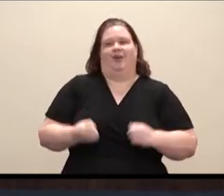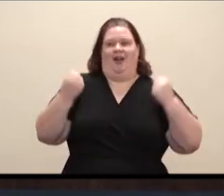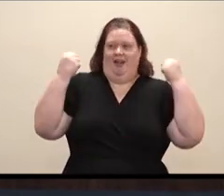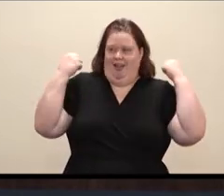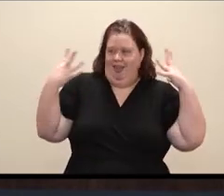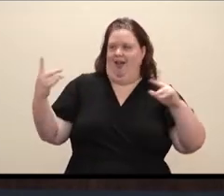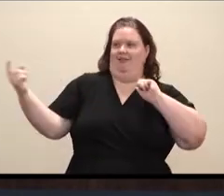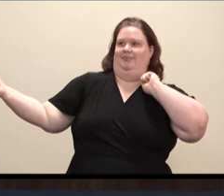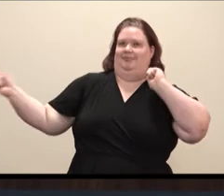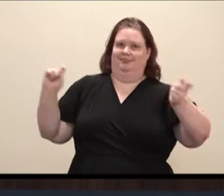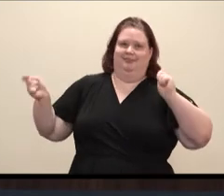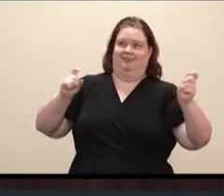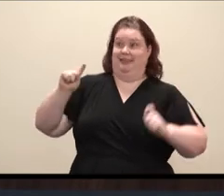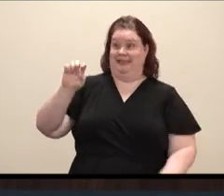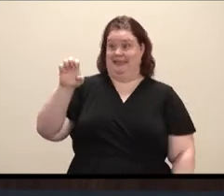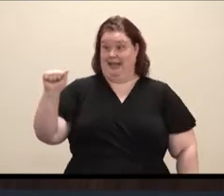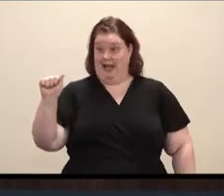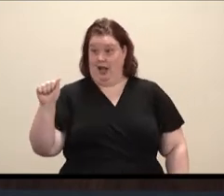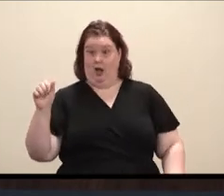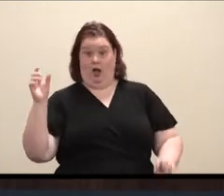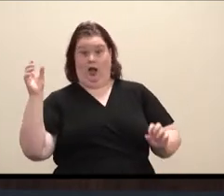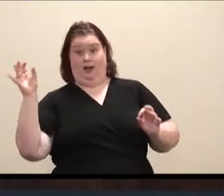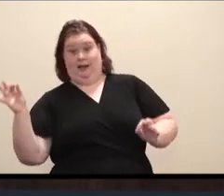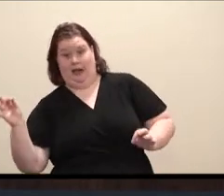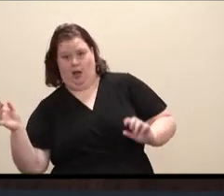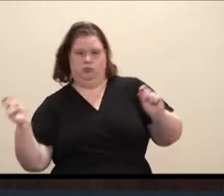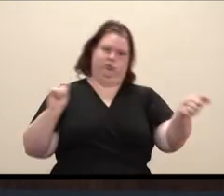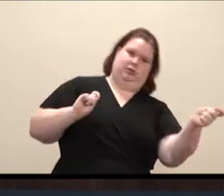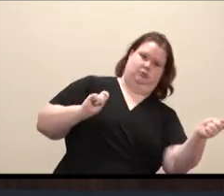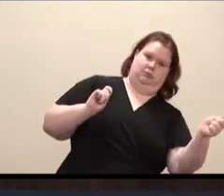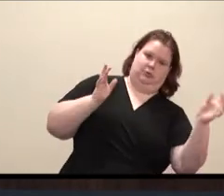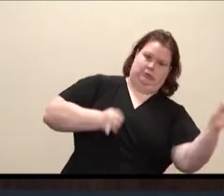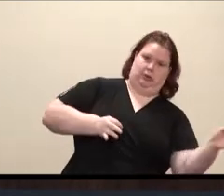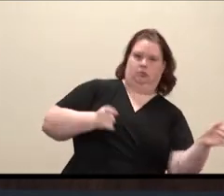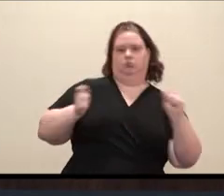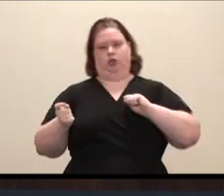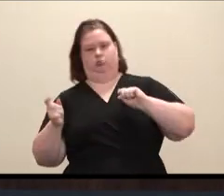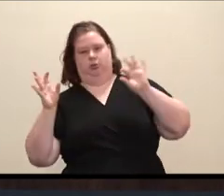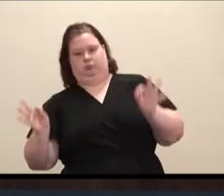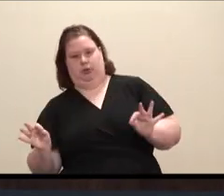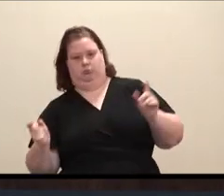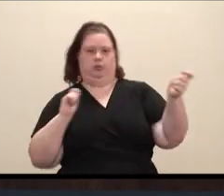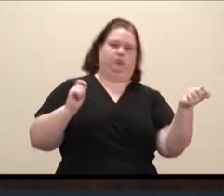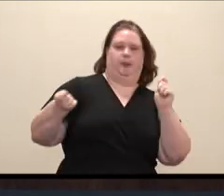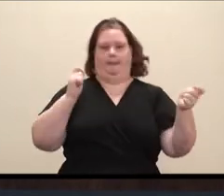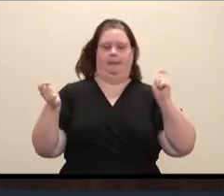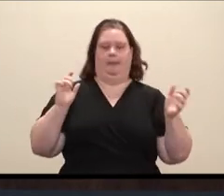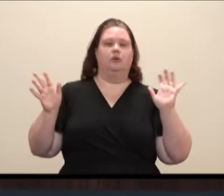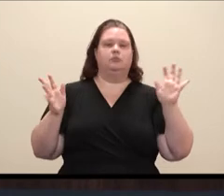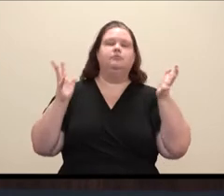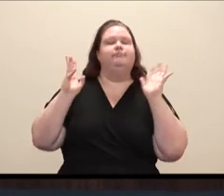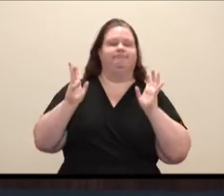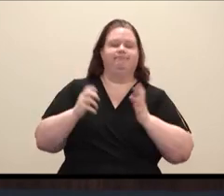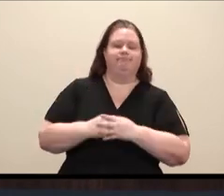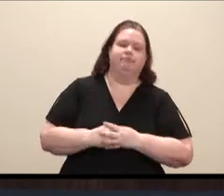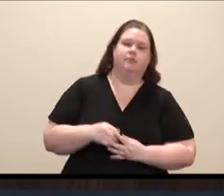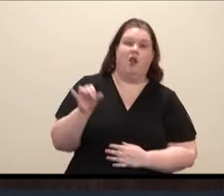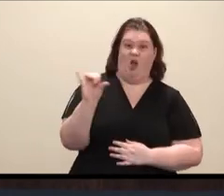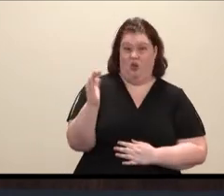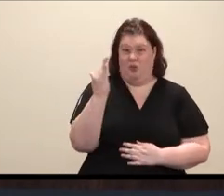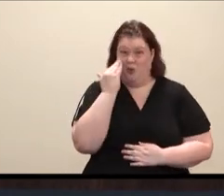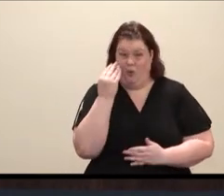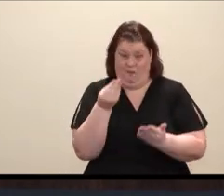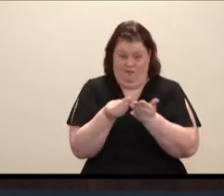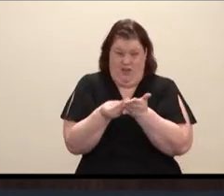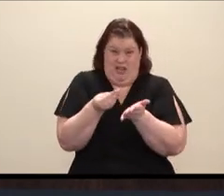changes from TEA and other aspects. But we all know also in the